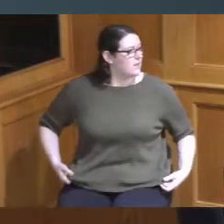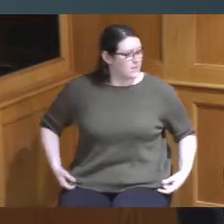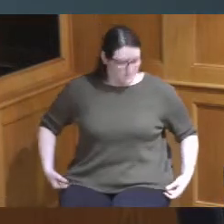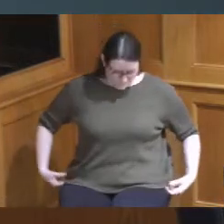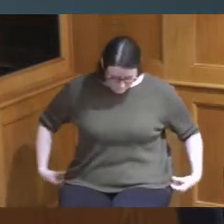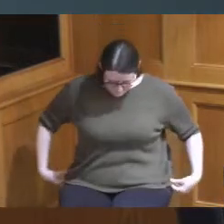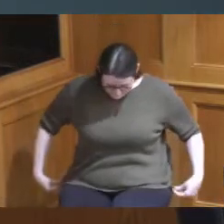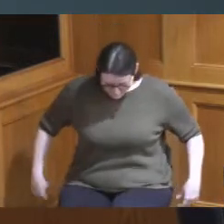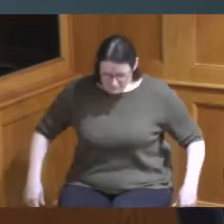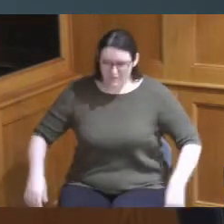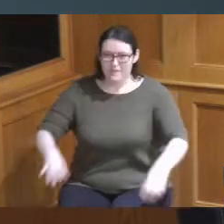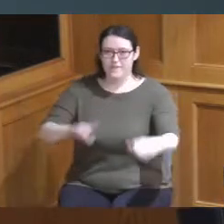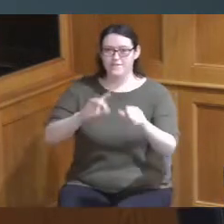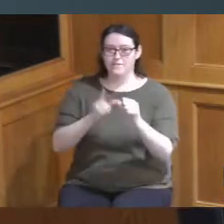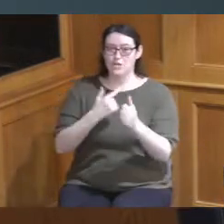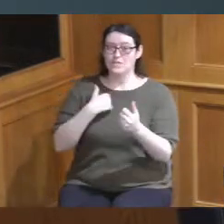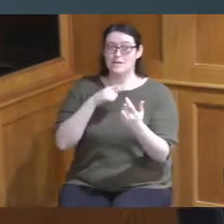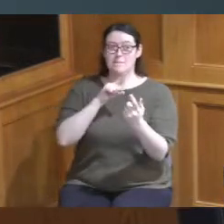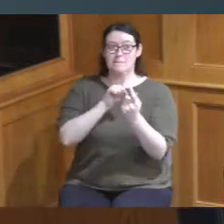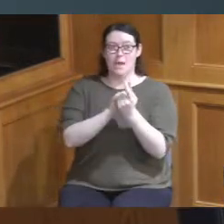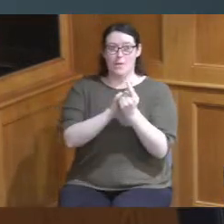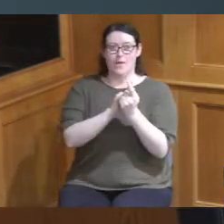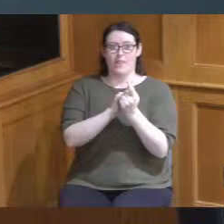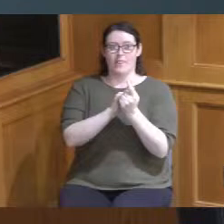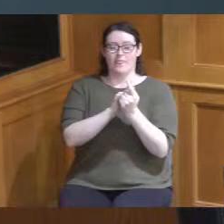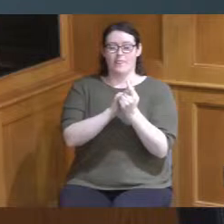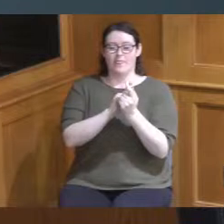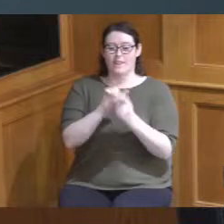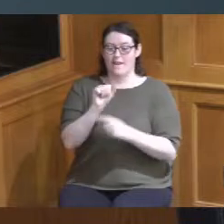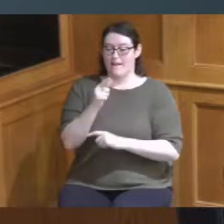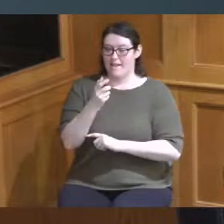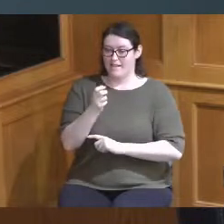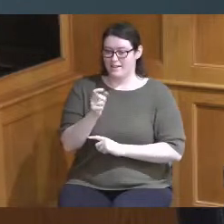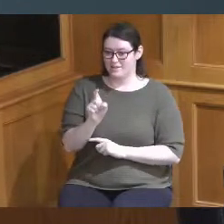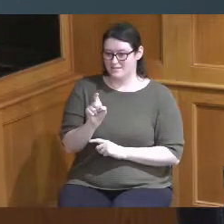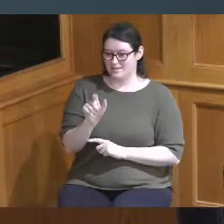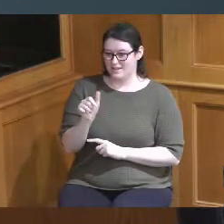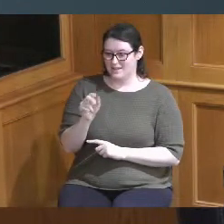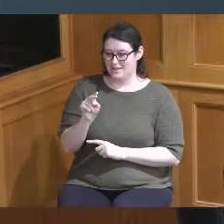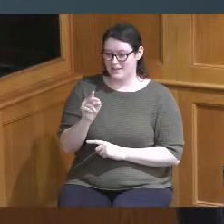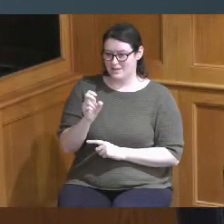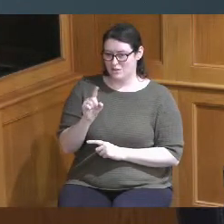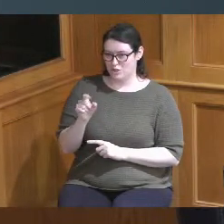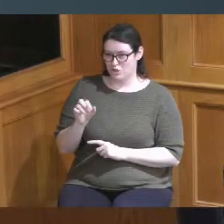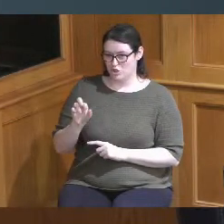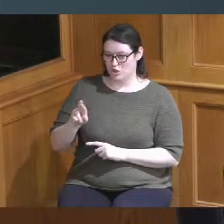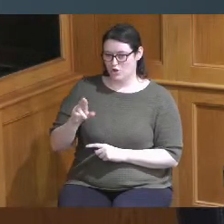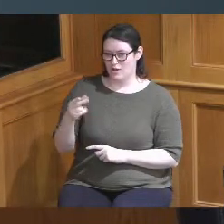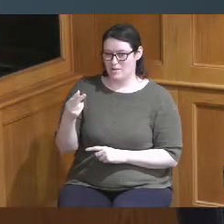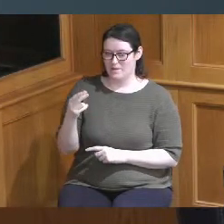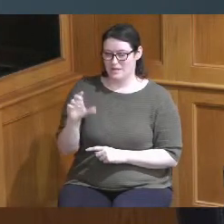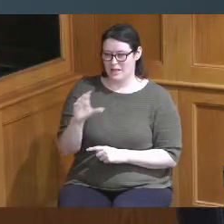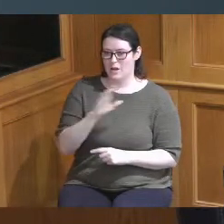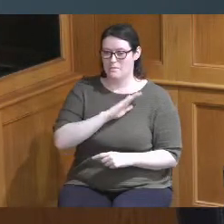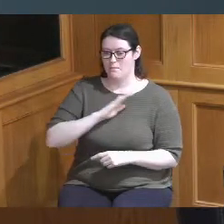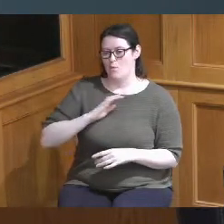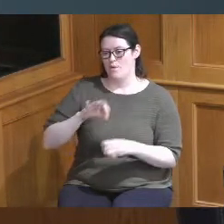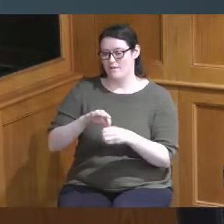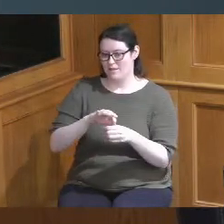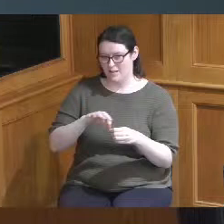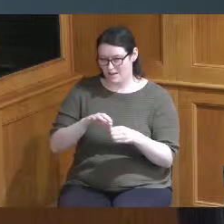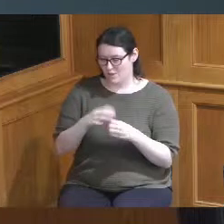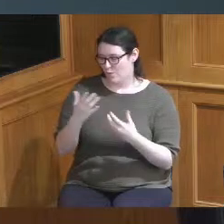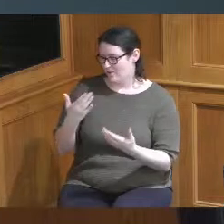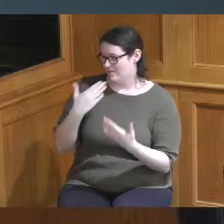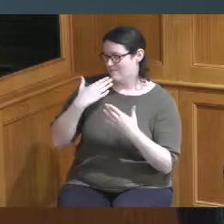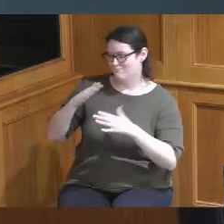First of all, I met with Alex Linzer of the Hamilton County Board of Elections. I want to give them